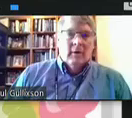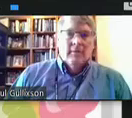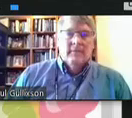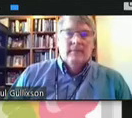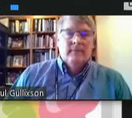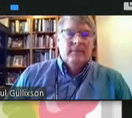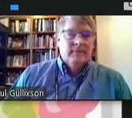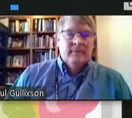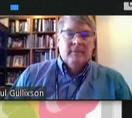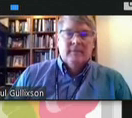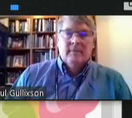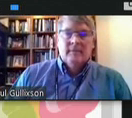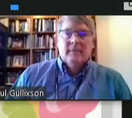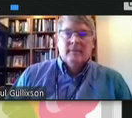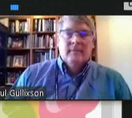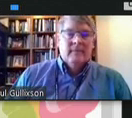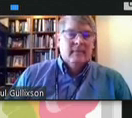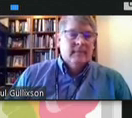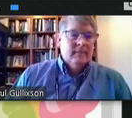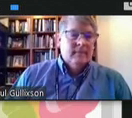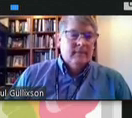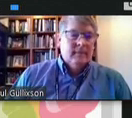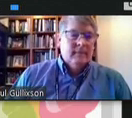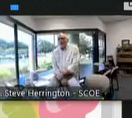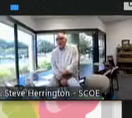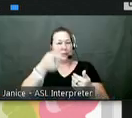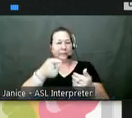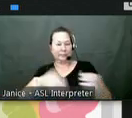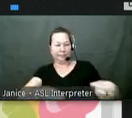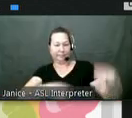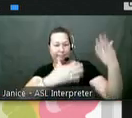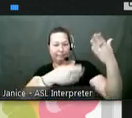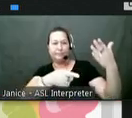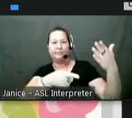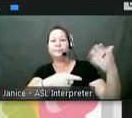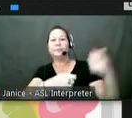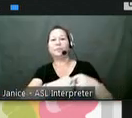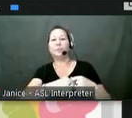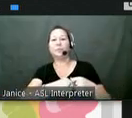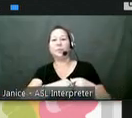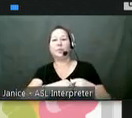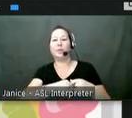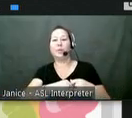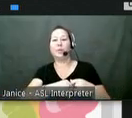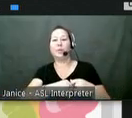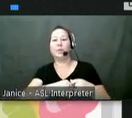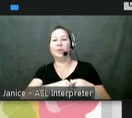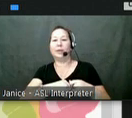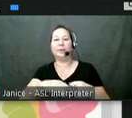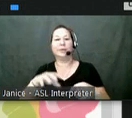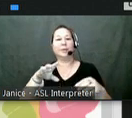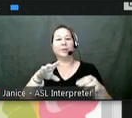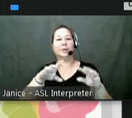There you go. Okay. So every district received this yesterday or